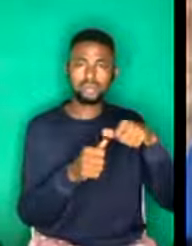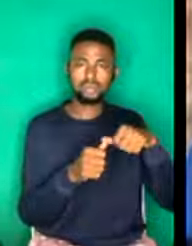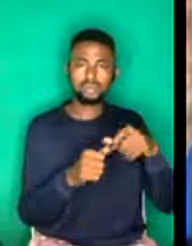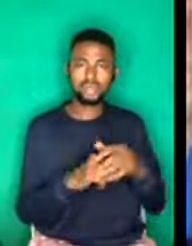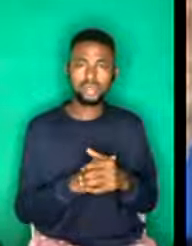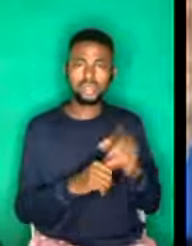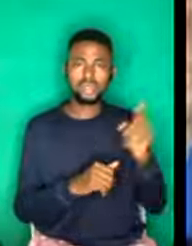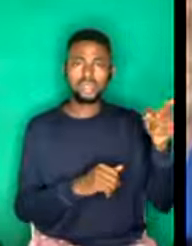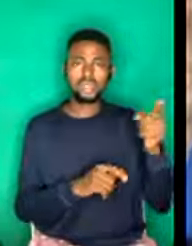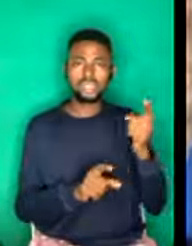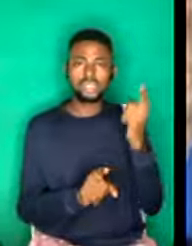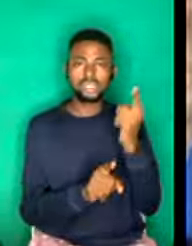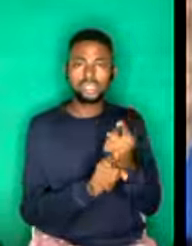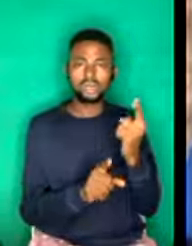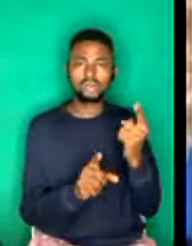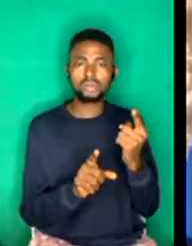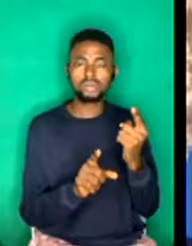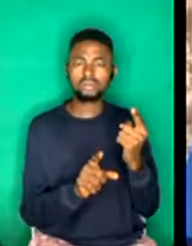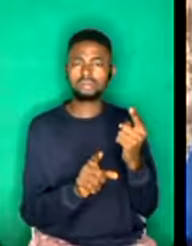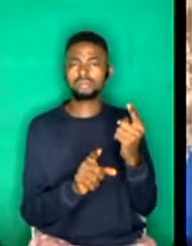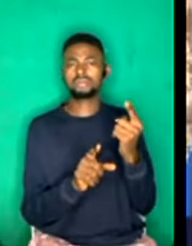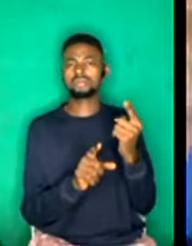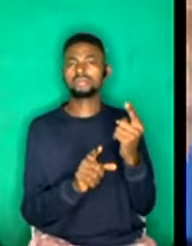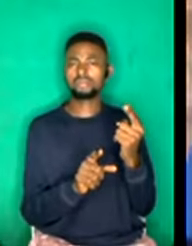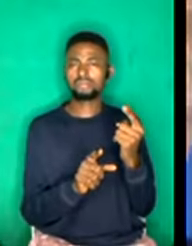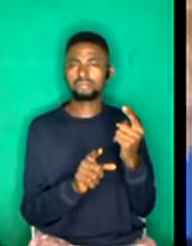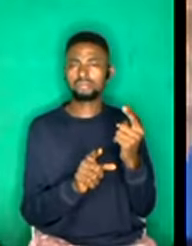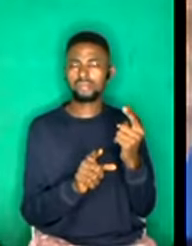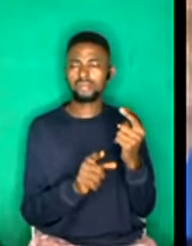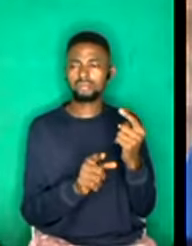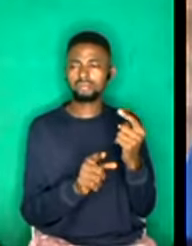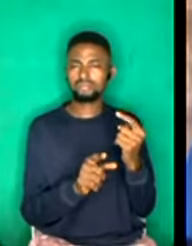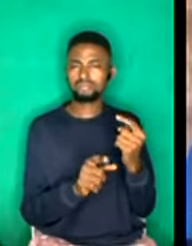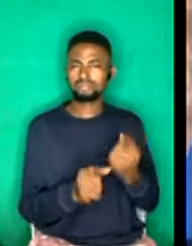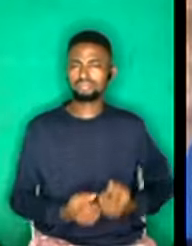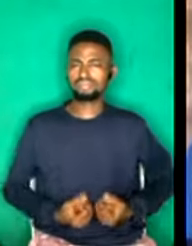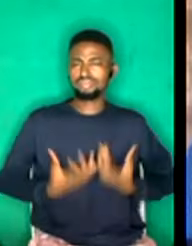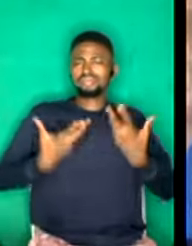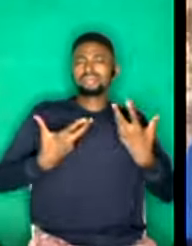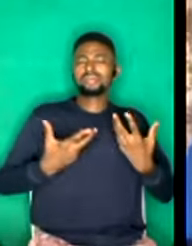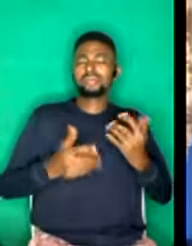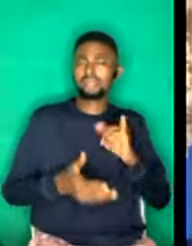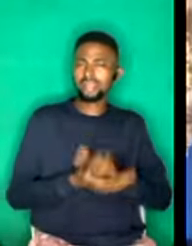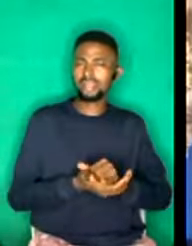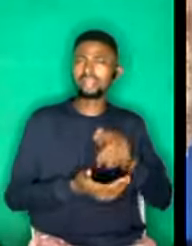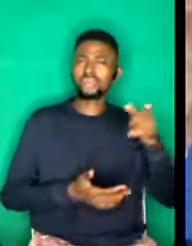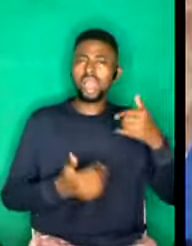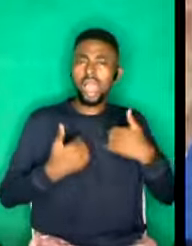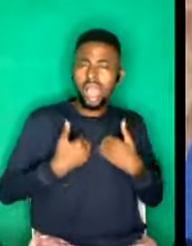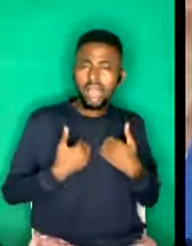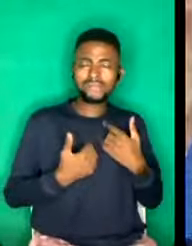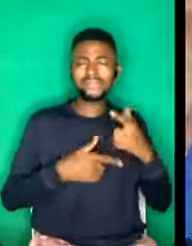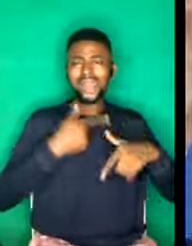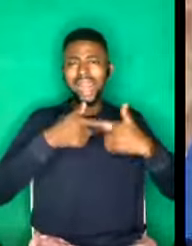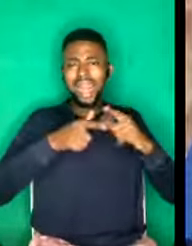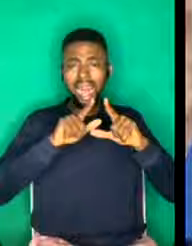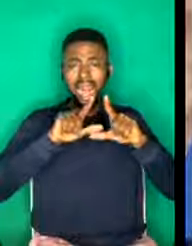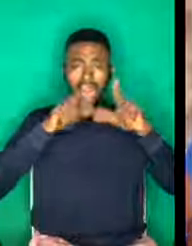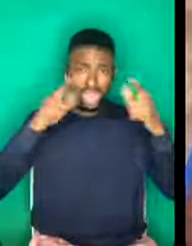just gained that interest that there is this language that you use with your peers, that's other deaf people,